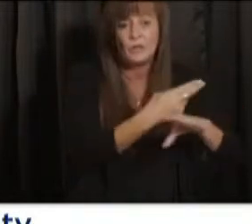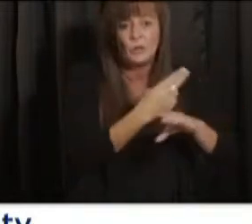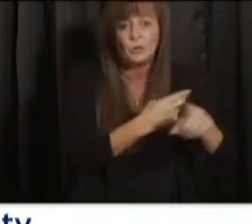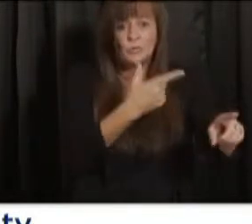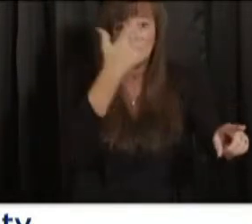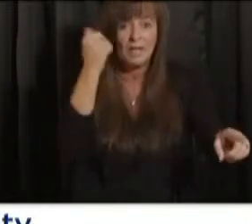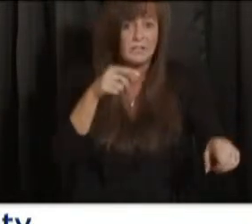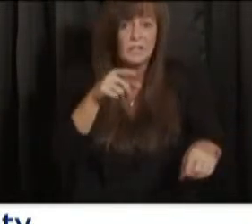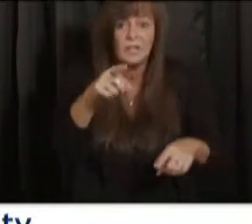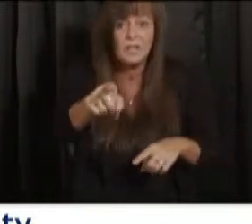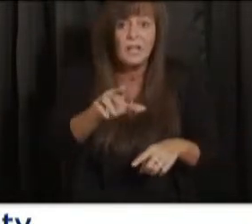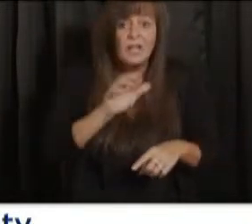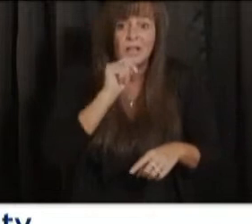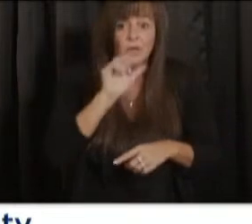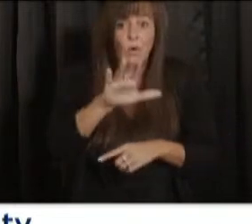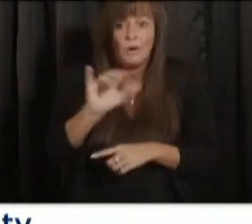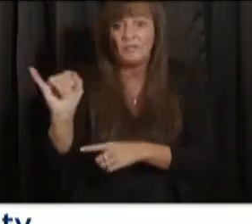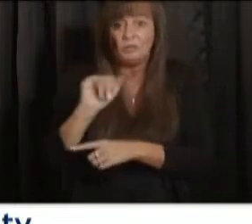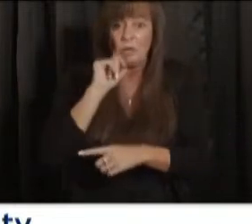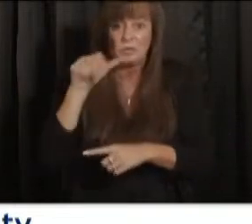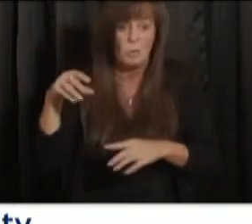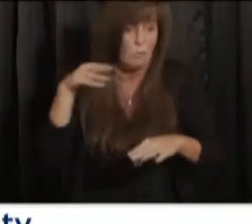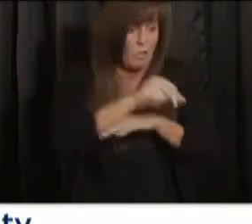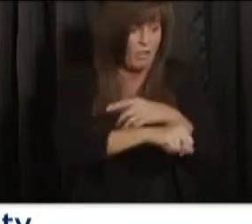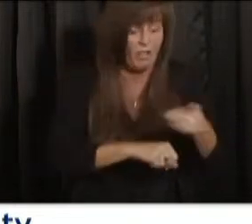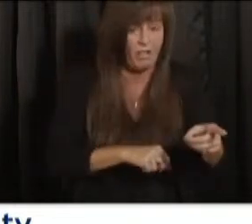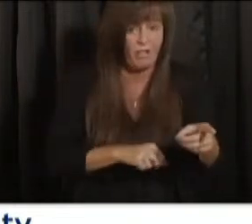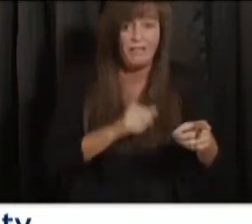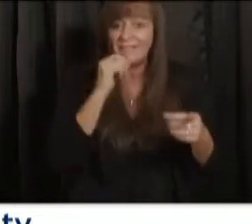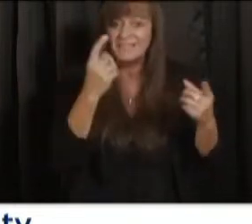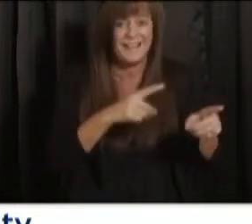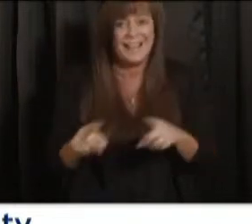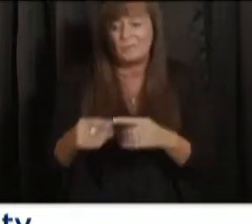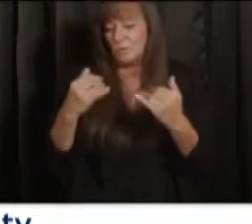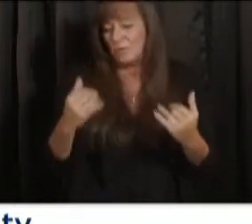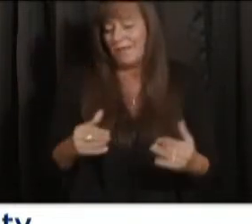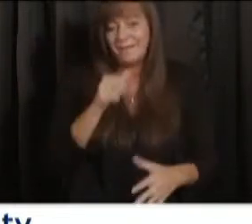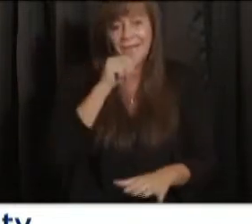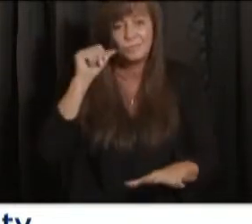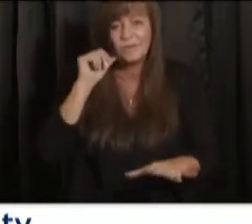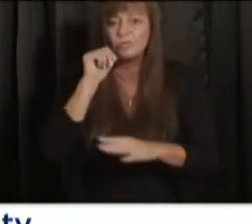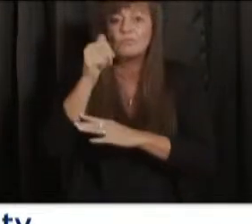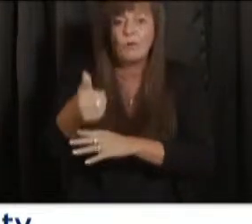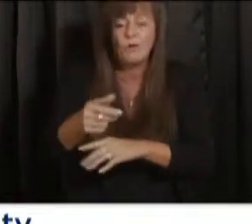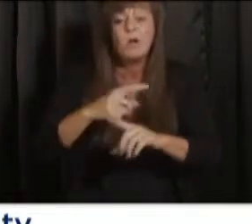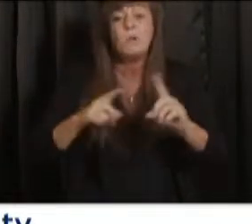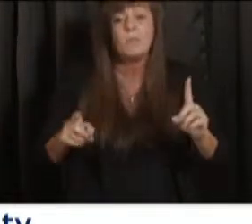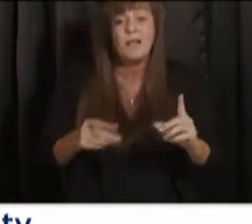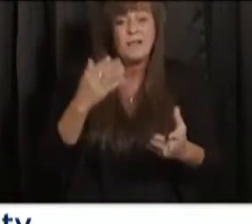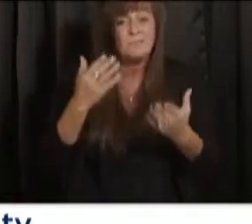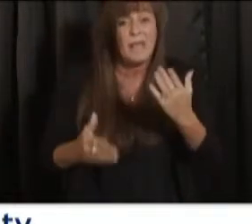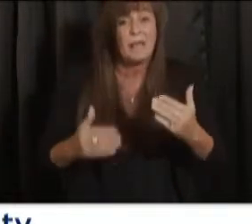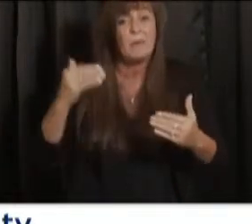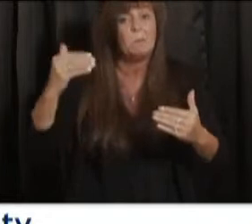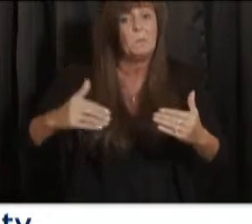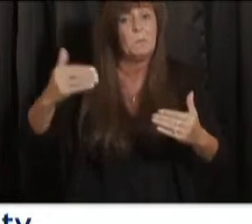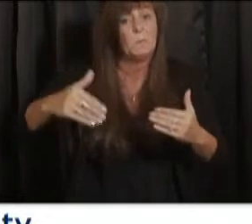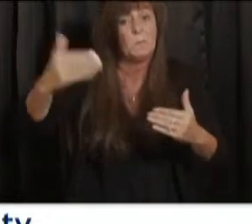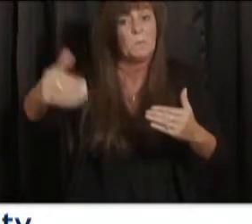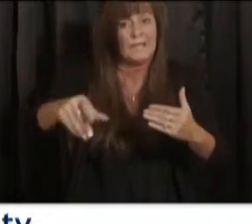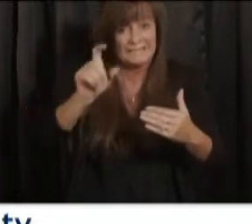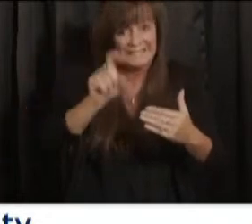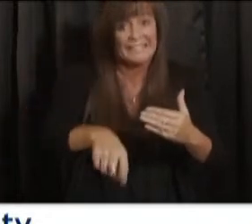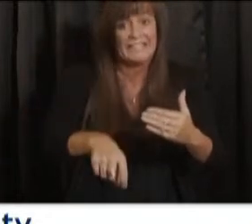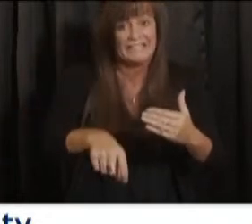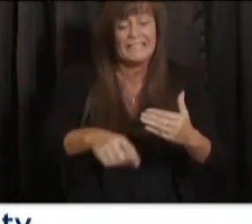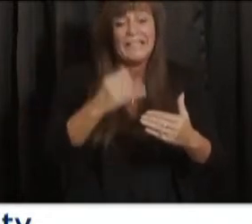system. Again, we're not at the point where that has to occur today or yesterday or even tomorrow, but we might very well be at that point in the next few days or week